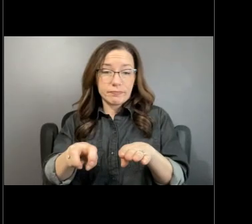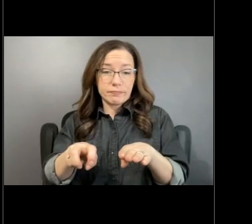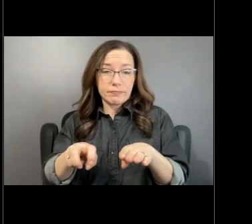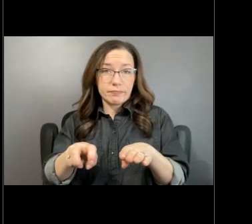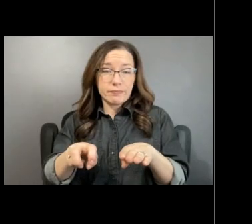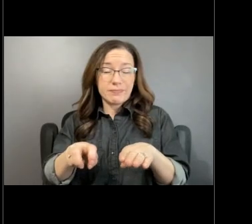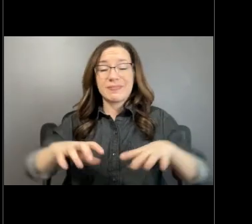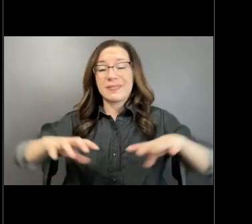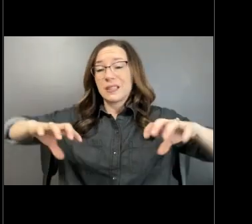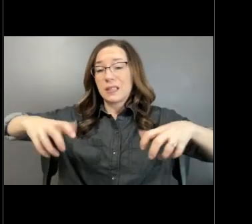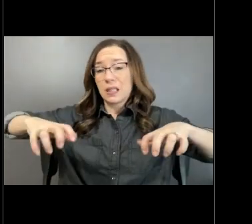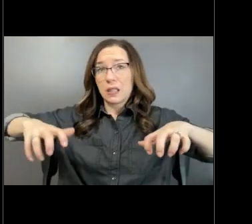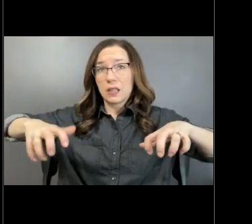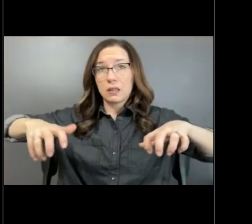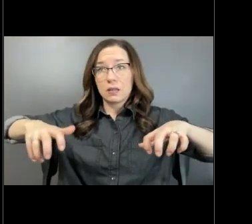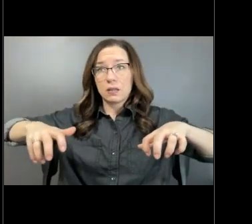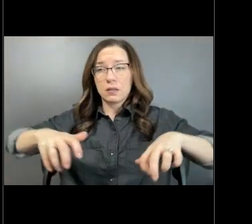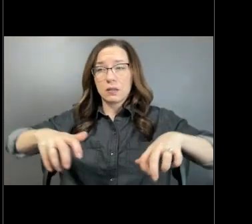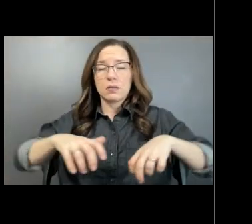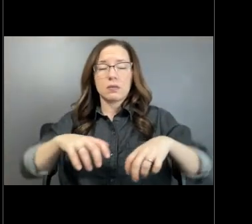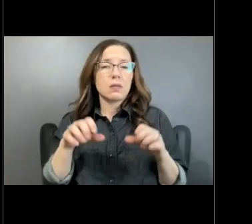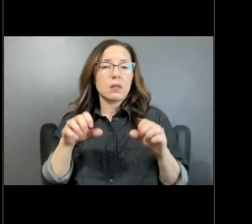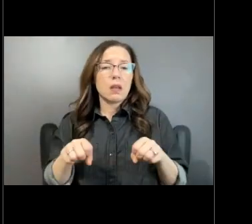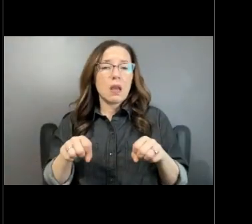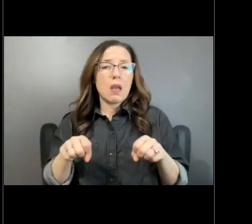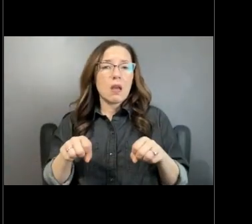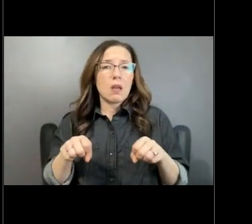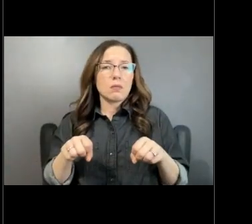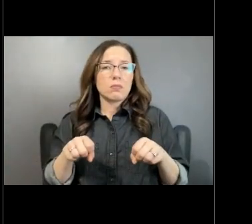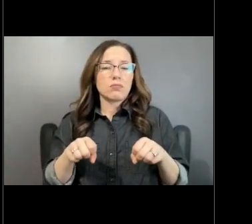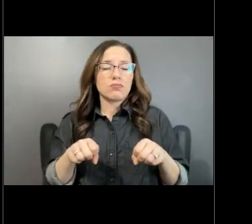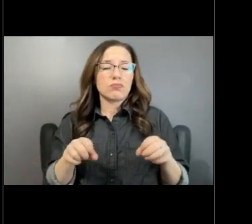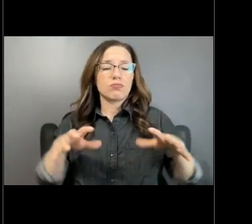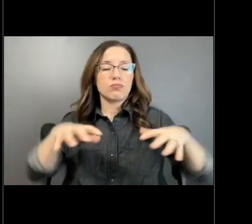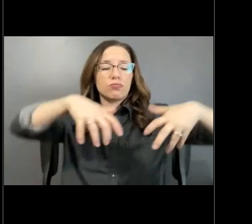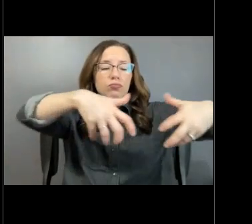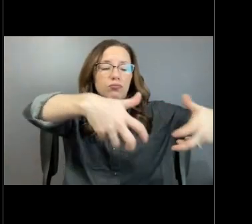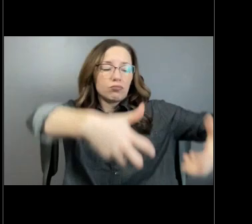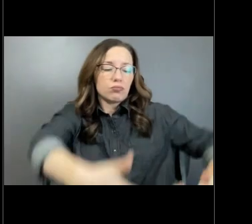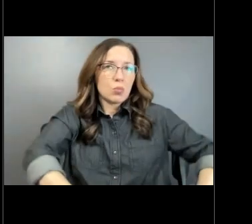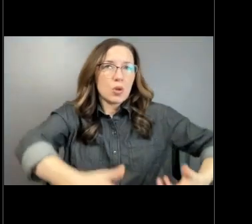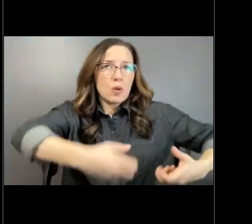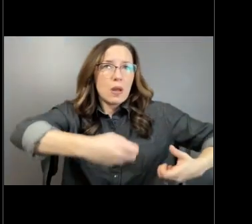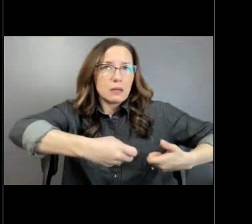sinks so that a user can reach down into the bowl.